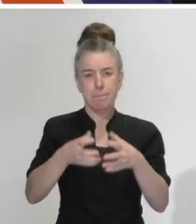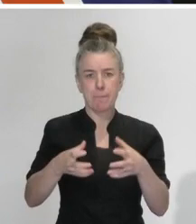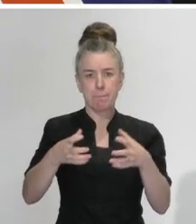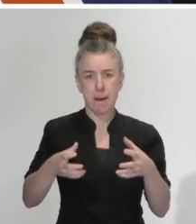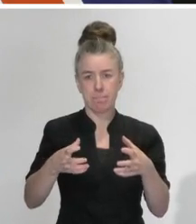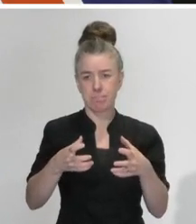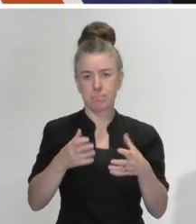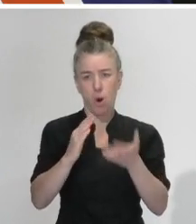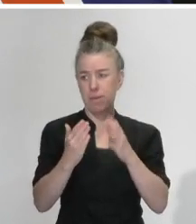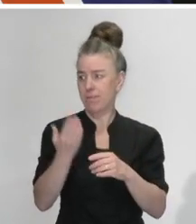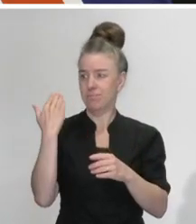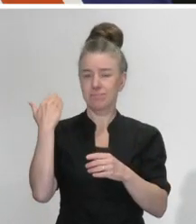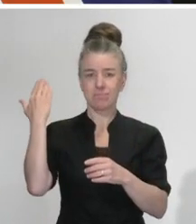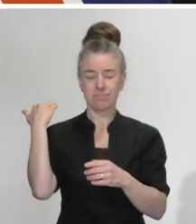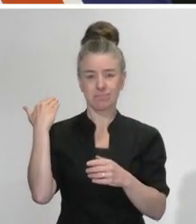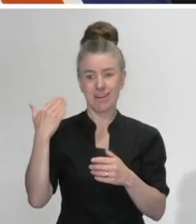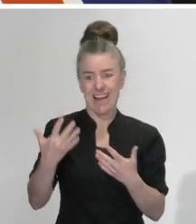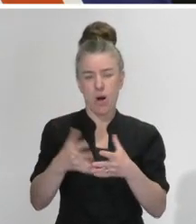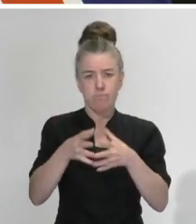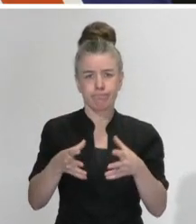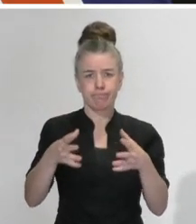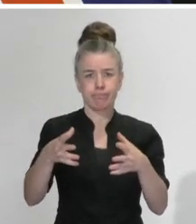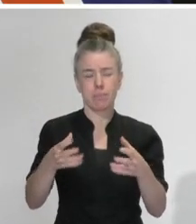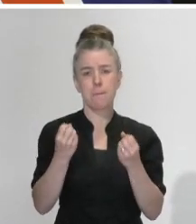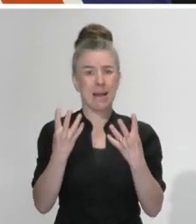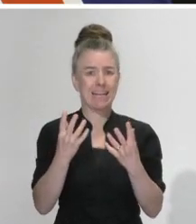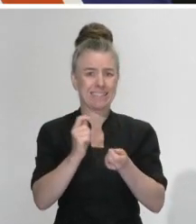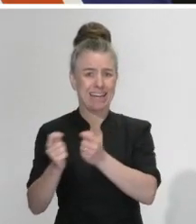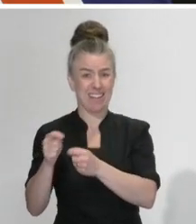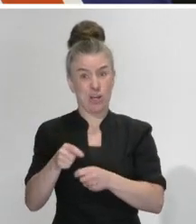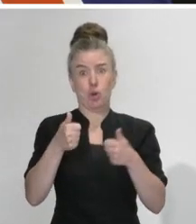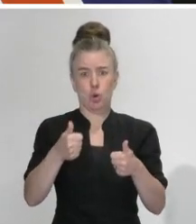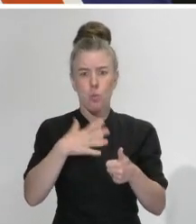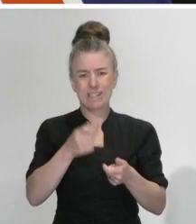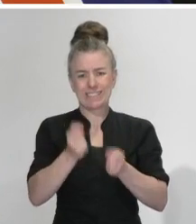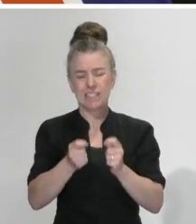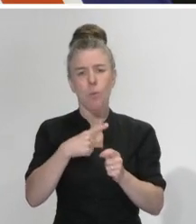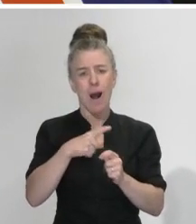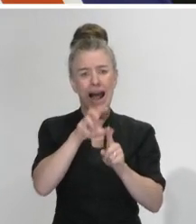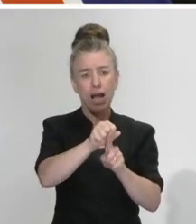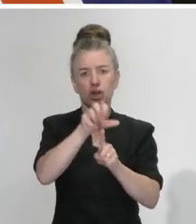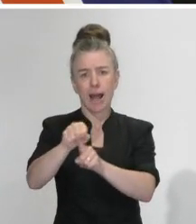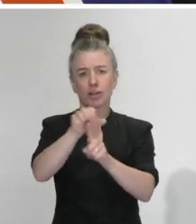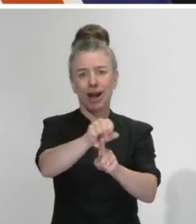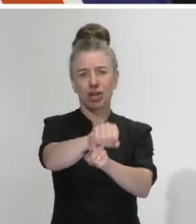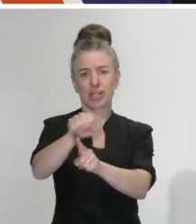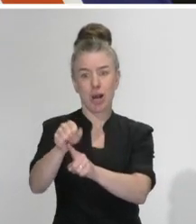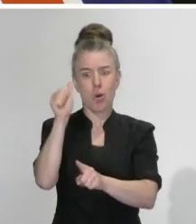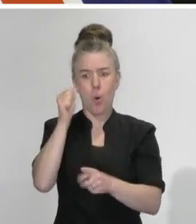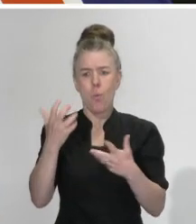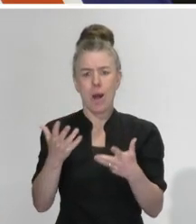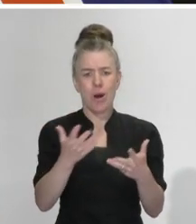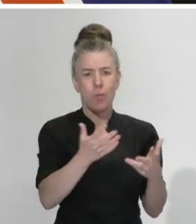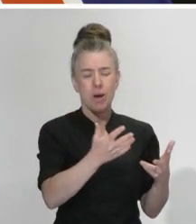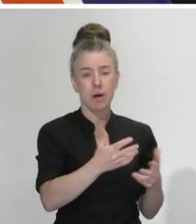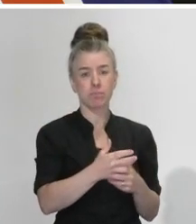than the previous daily high point, so that's good. We want to be testing and finding these cases, but I don't want to second